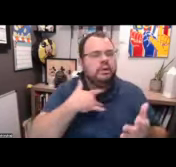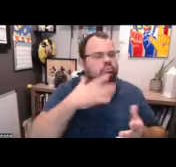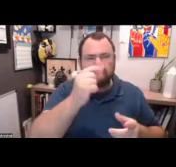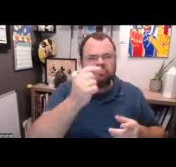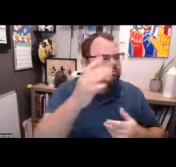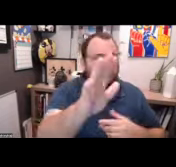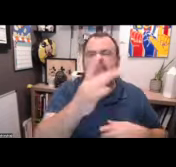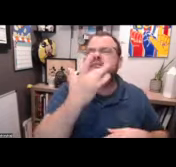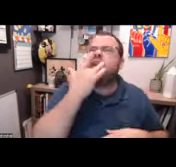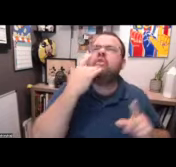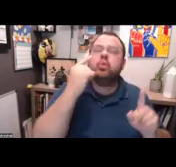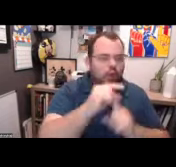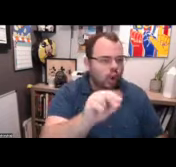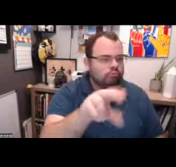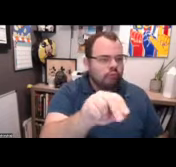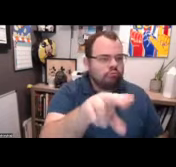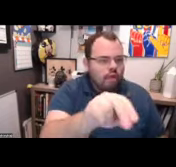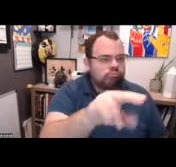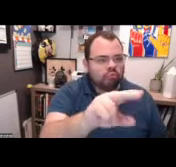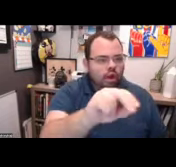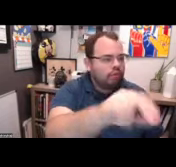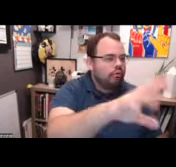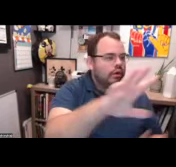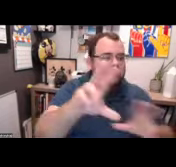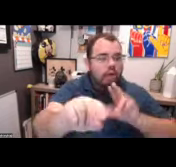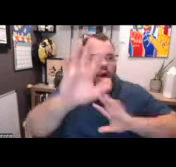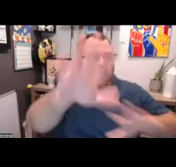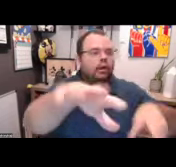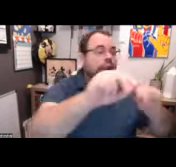try to test to see.